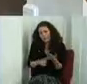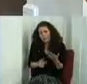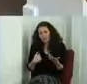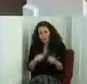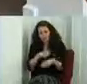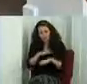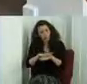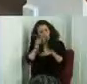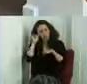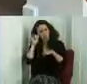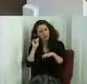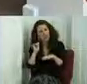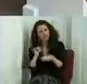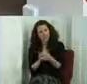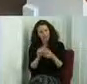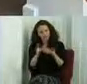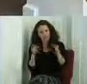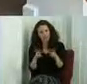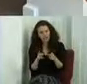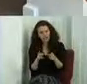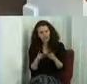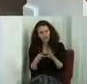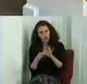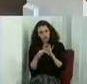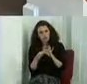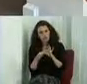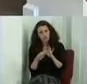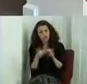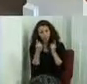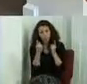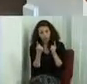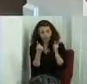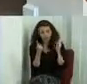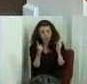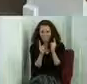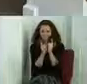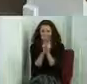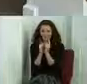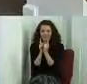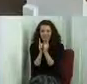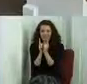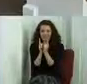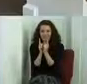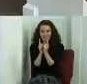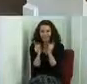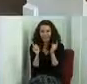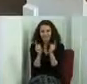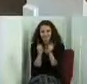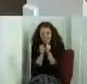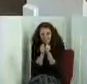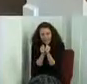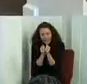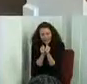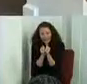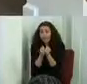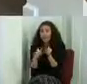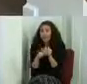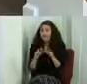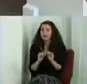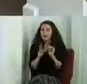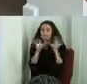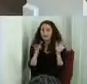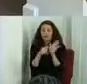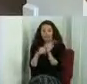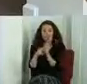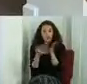that place of being in unity, one with the other. You see, I think that we clearly demonstrate what abundance is